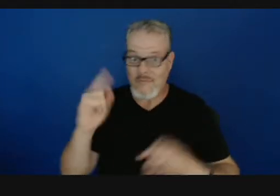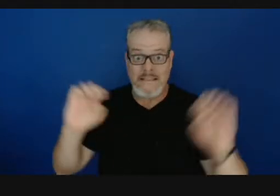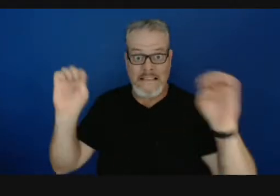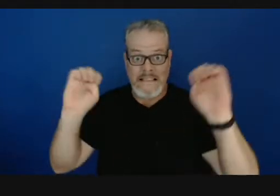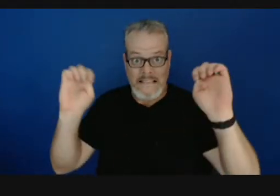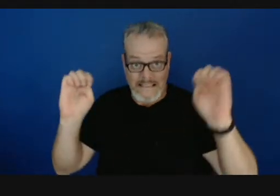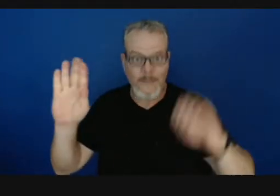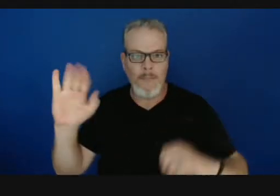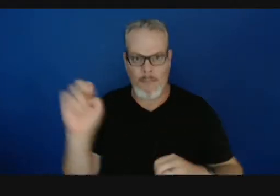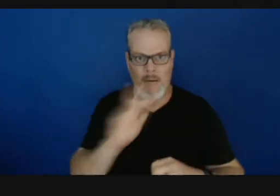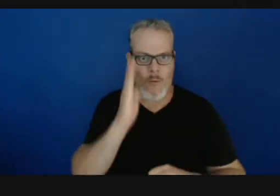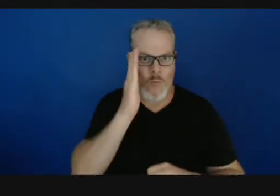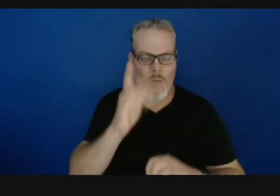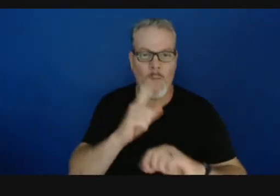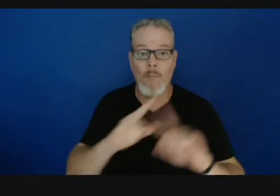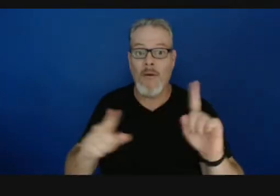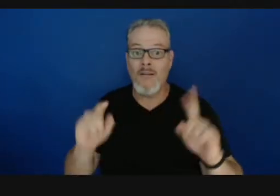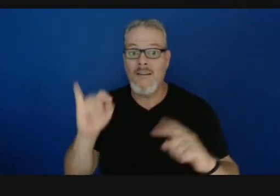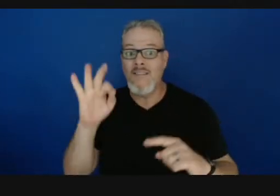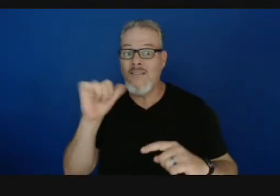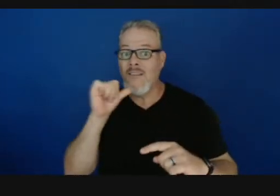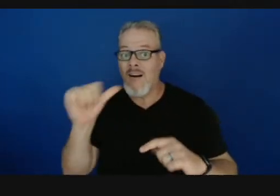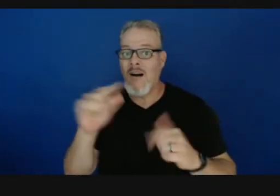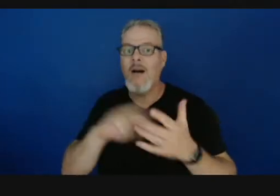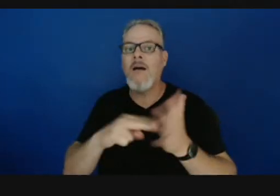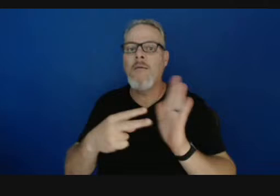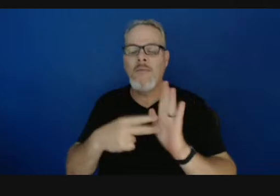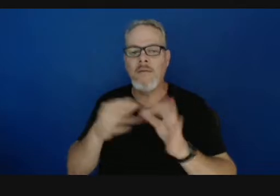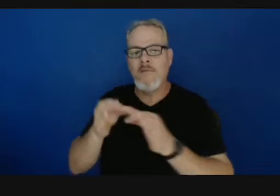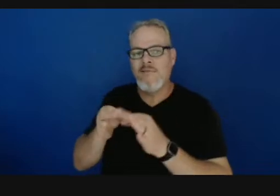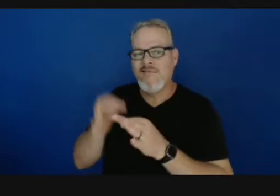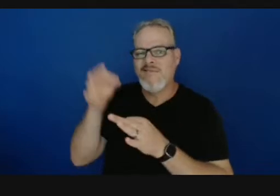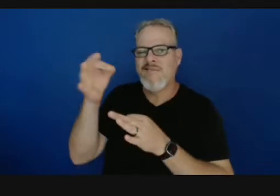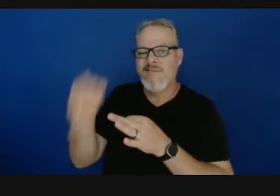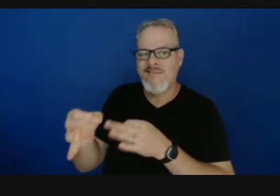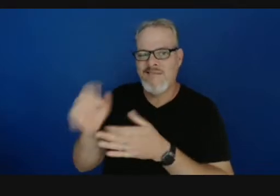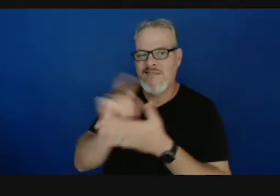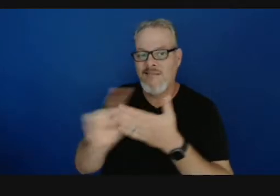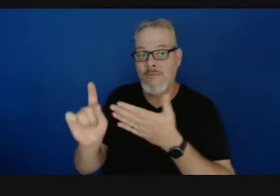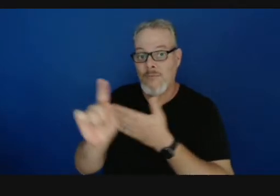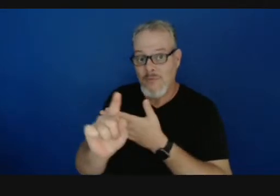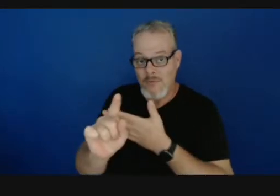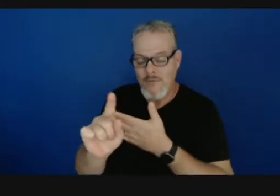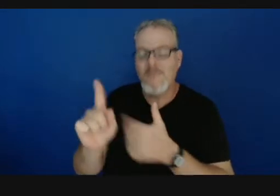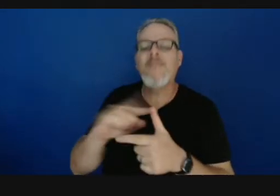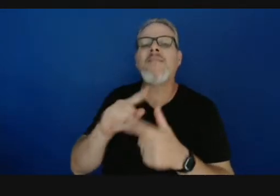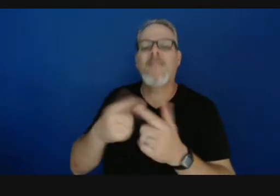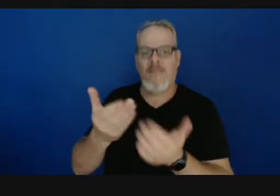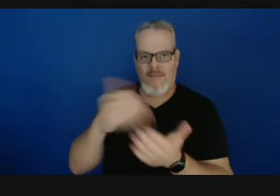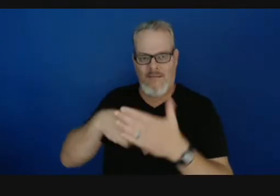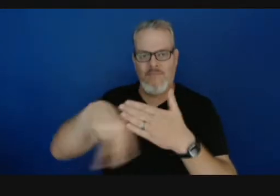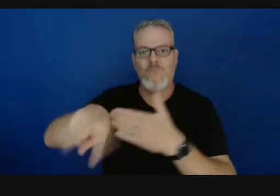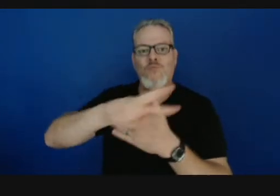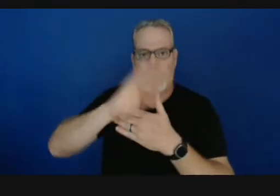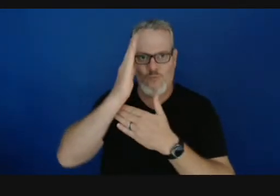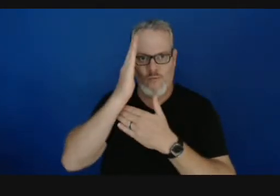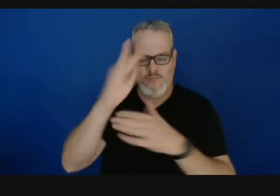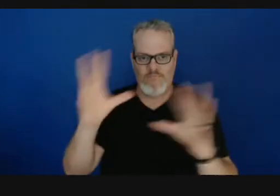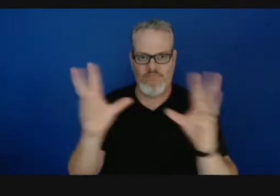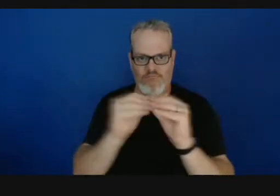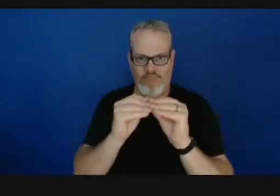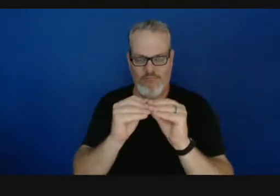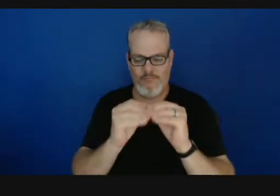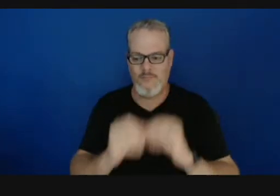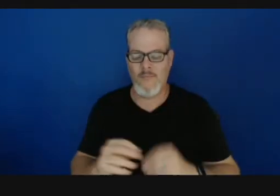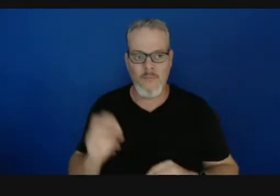weeks from today. So just keep that in mind as we do our summary and go through our program here today. All right, let's